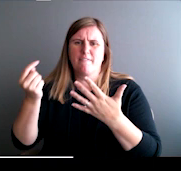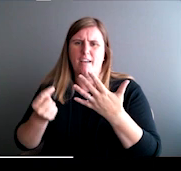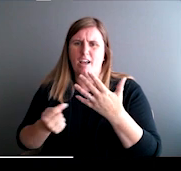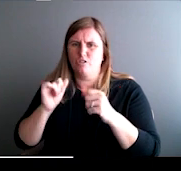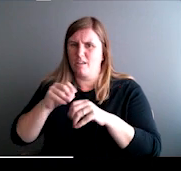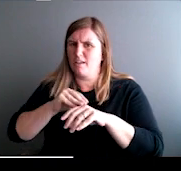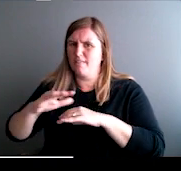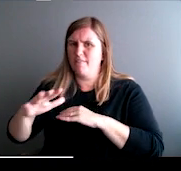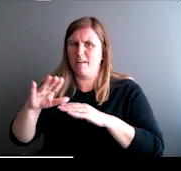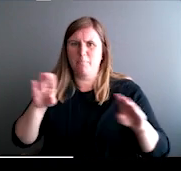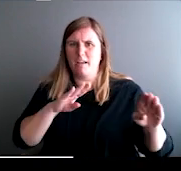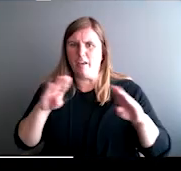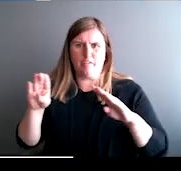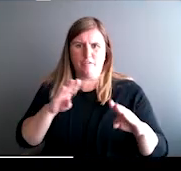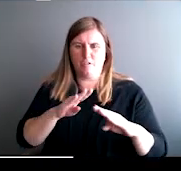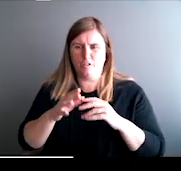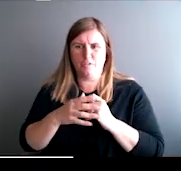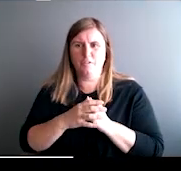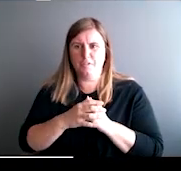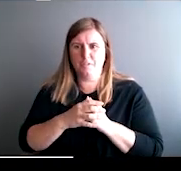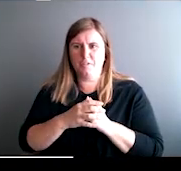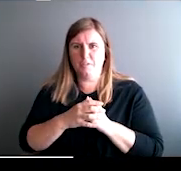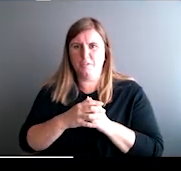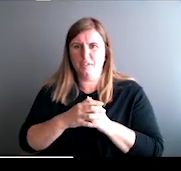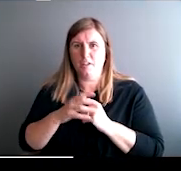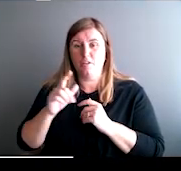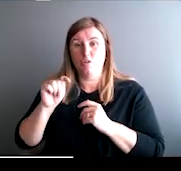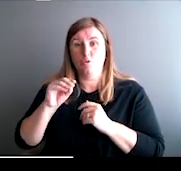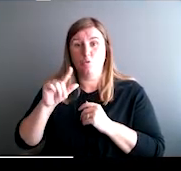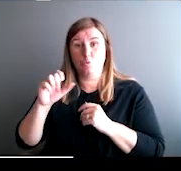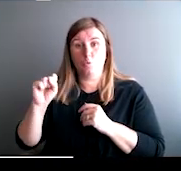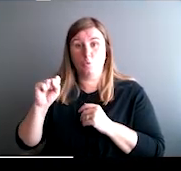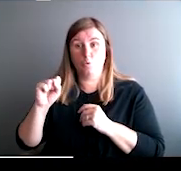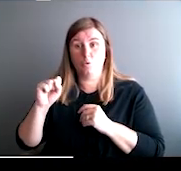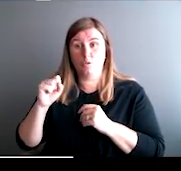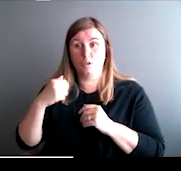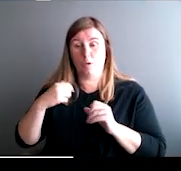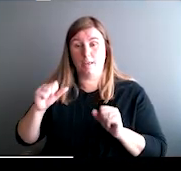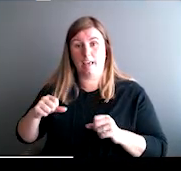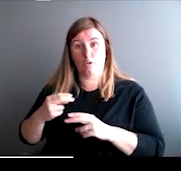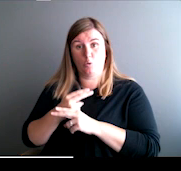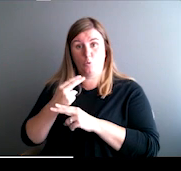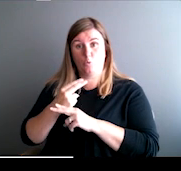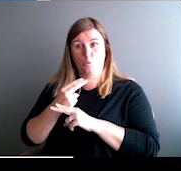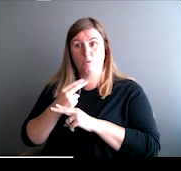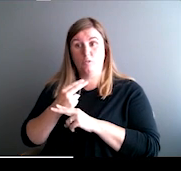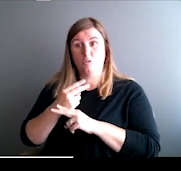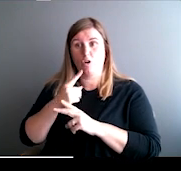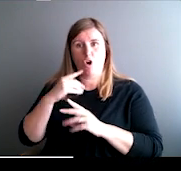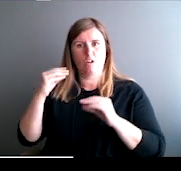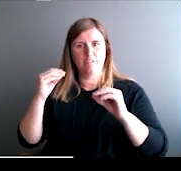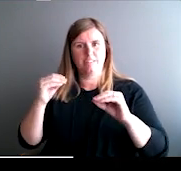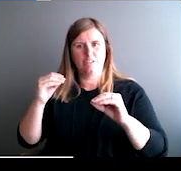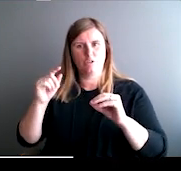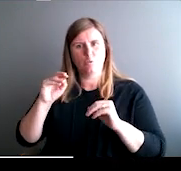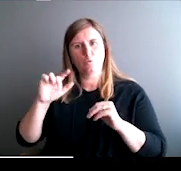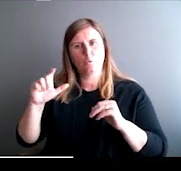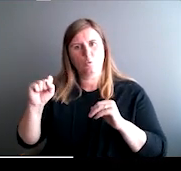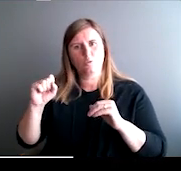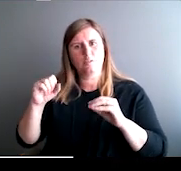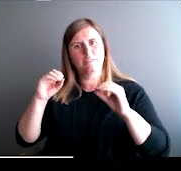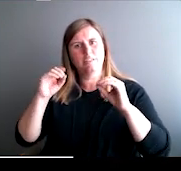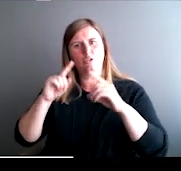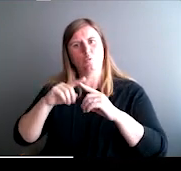behavior, and the tools at our disposal are teaching tools, or tools to teach